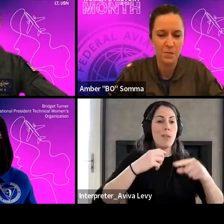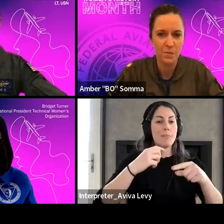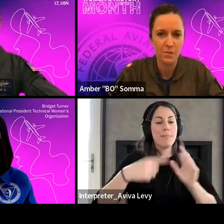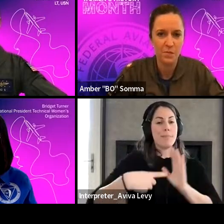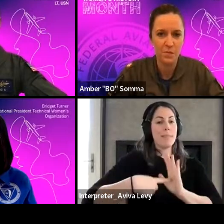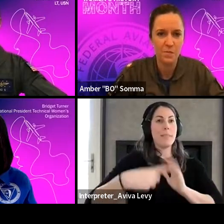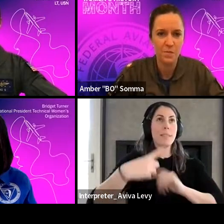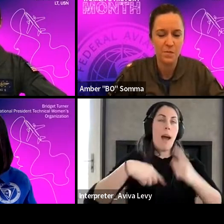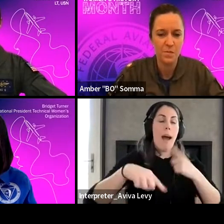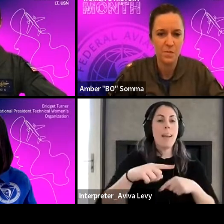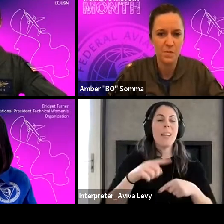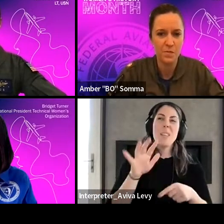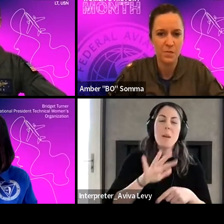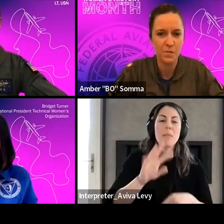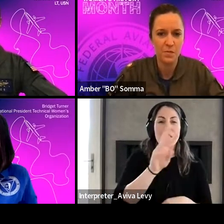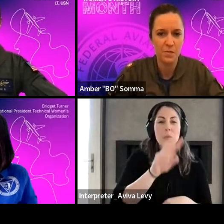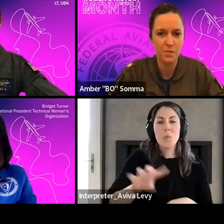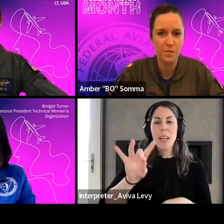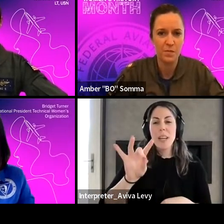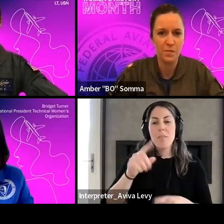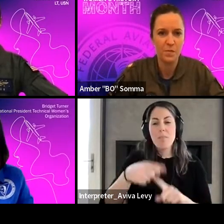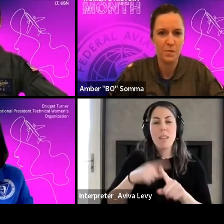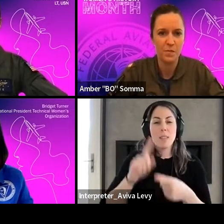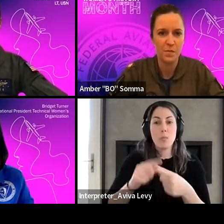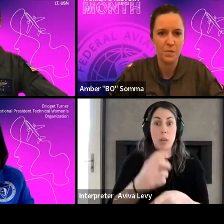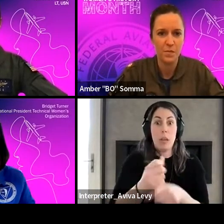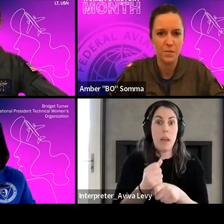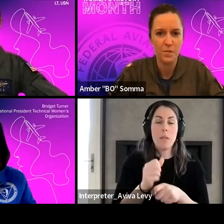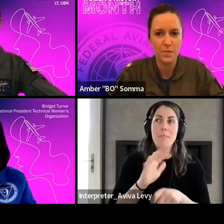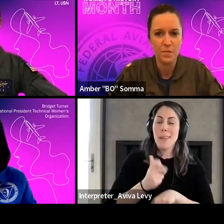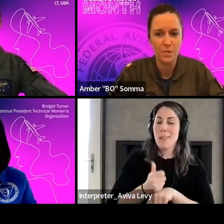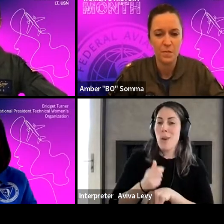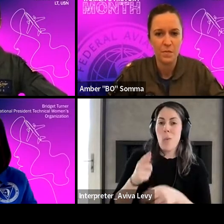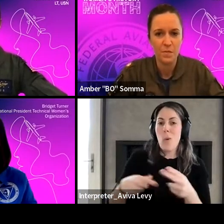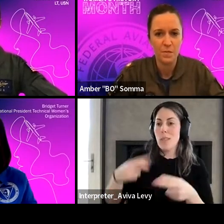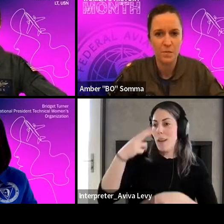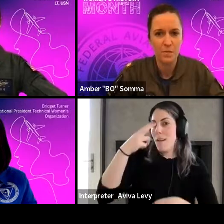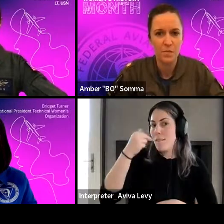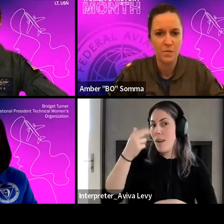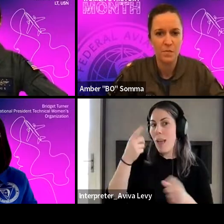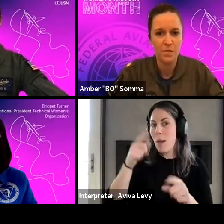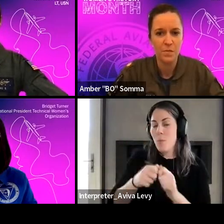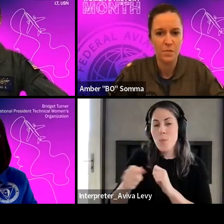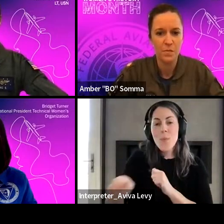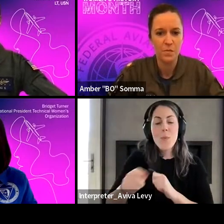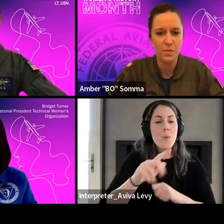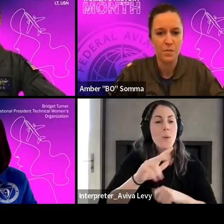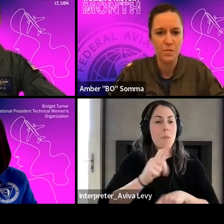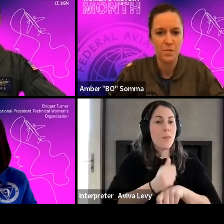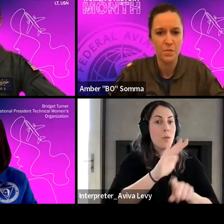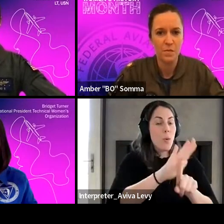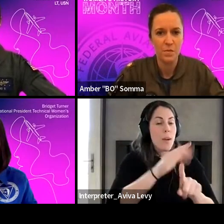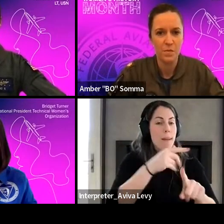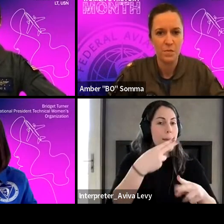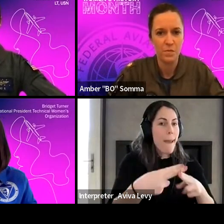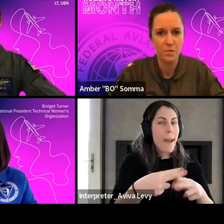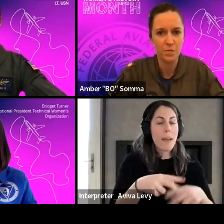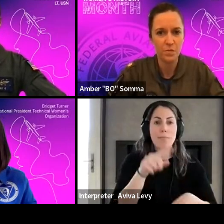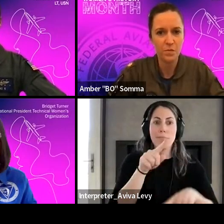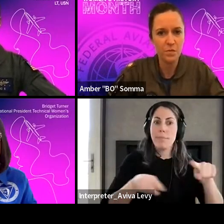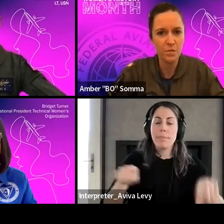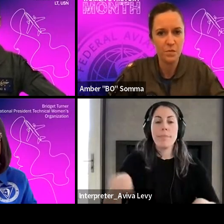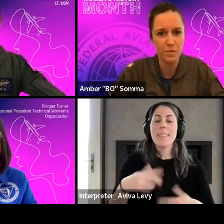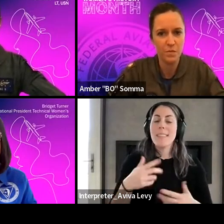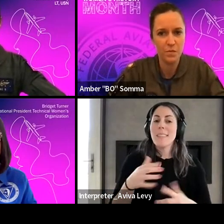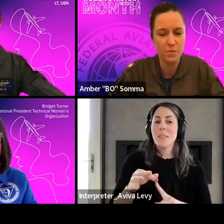it's usually based around something funny you did or something related to your name. They're all very unique. And it's kind of a fun